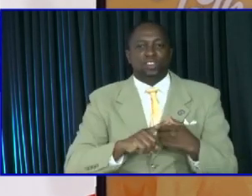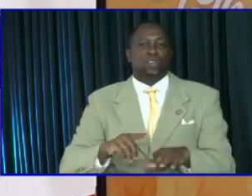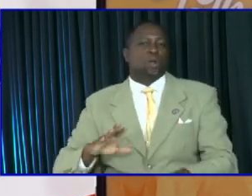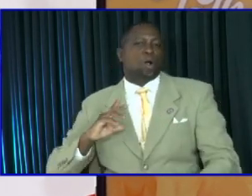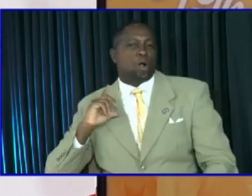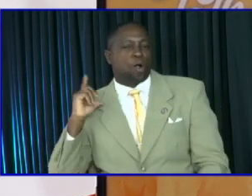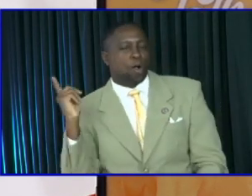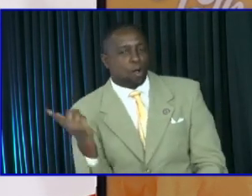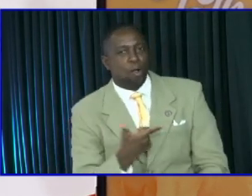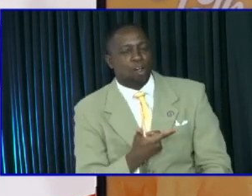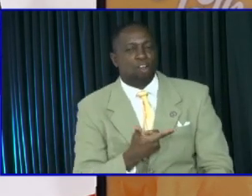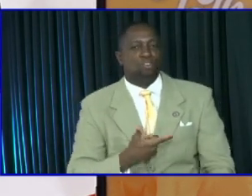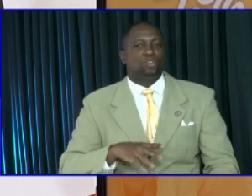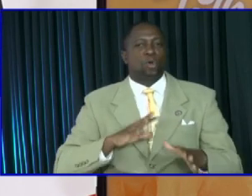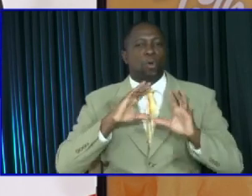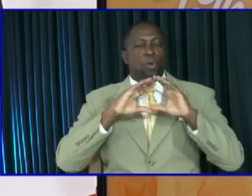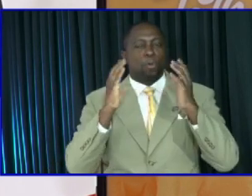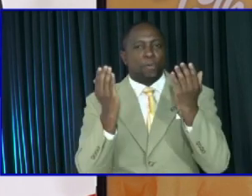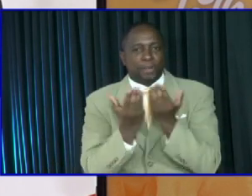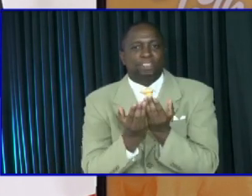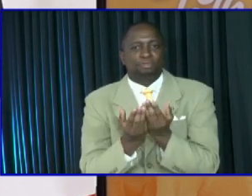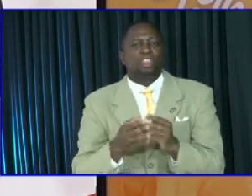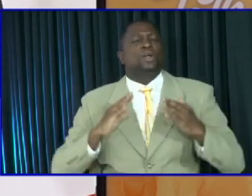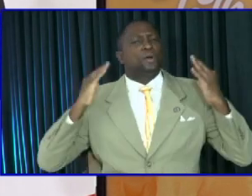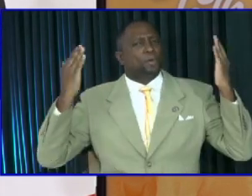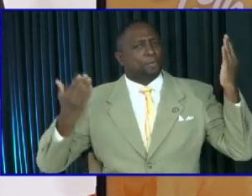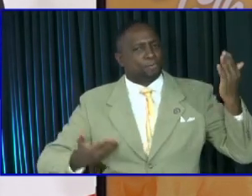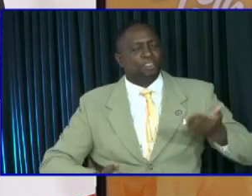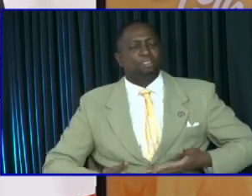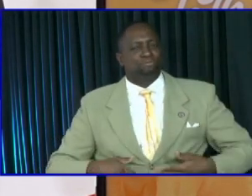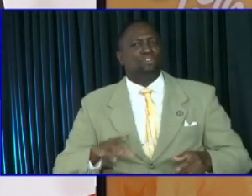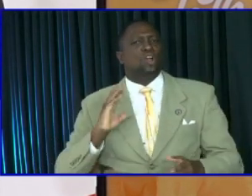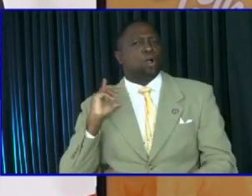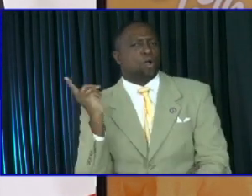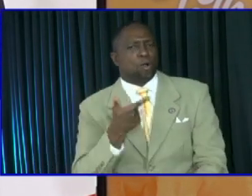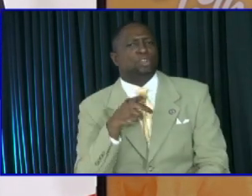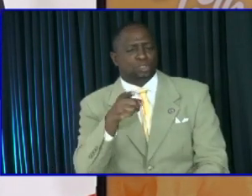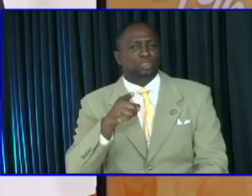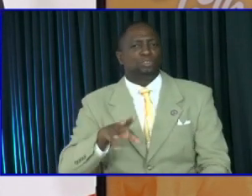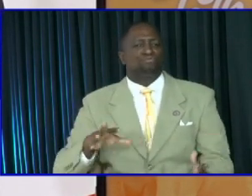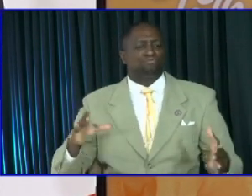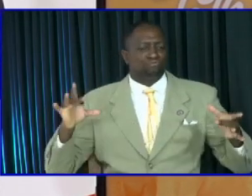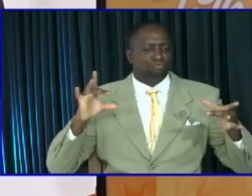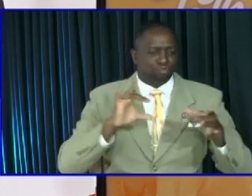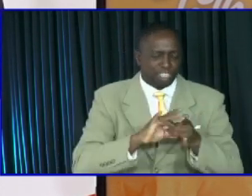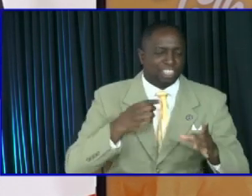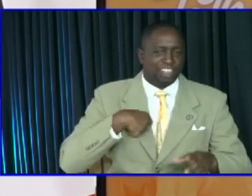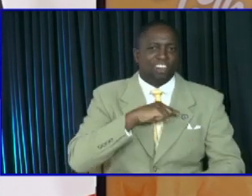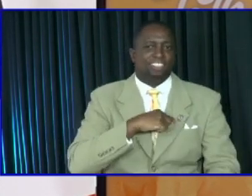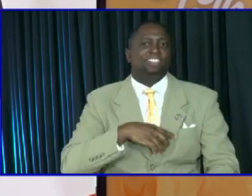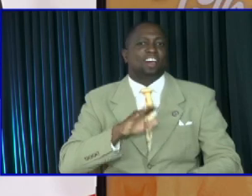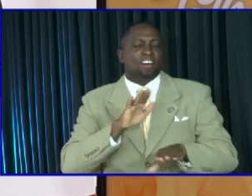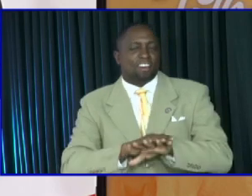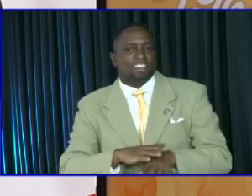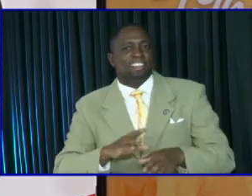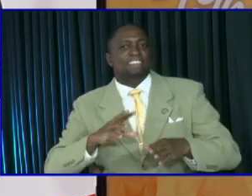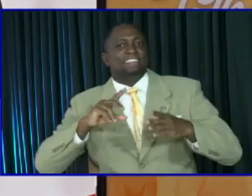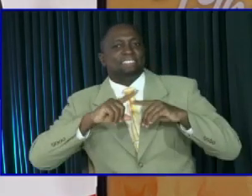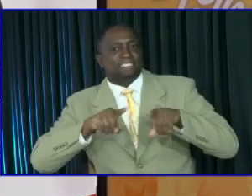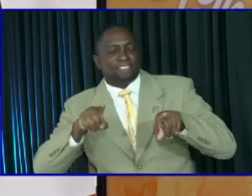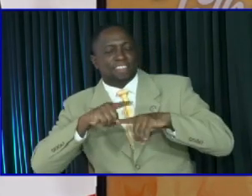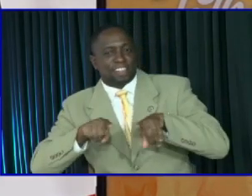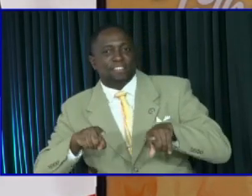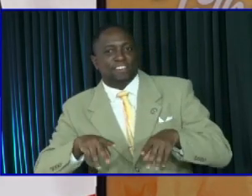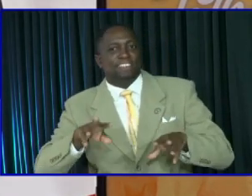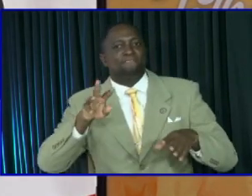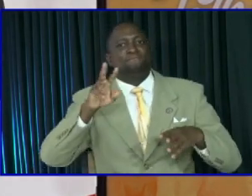earth. Welcome to those of you who are joining us on NCU Radio 91.1, 91.3, and 91.5 on your FM band.